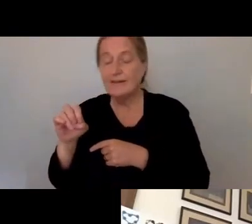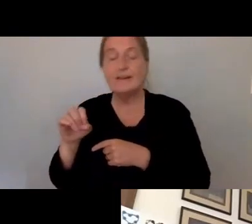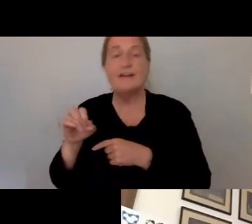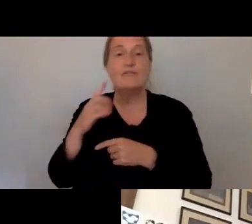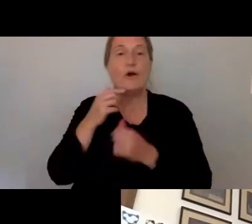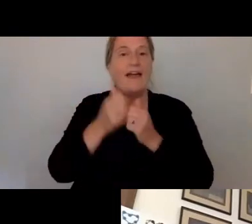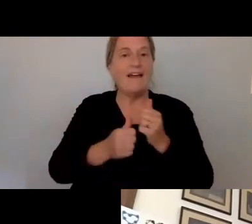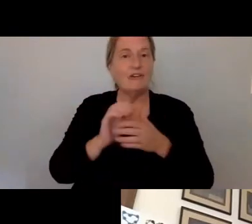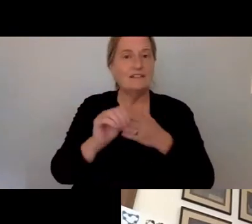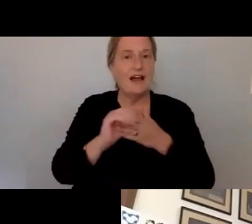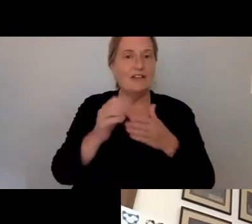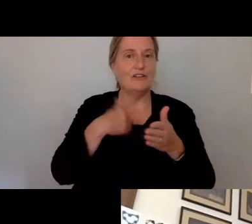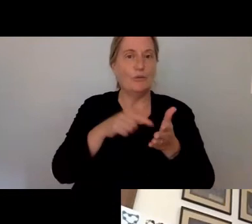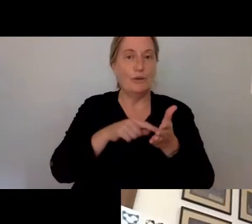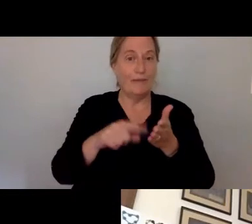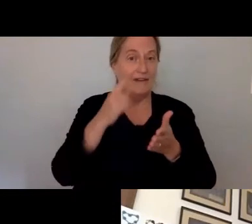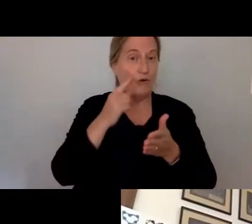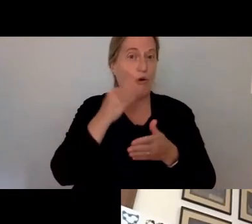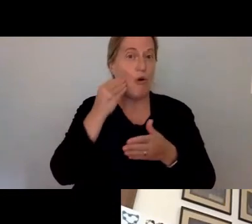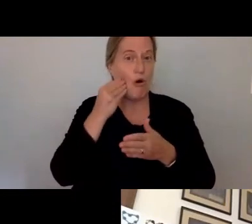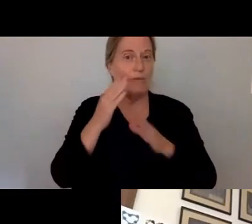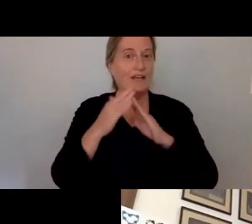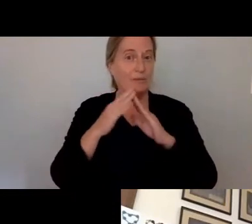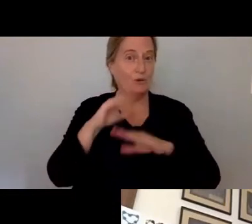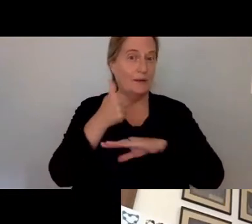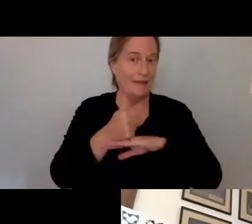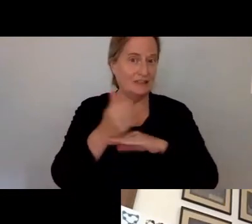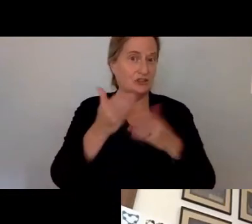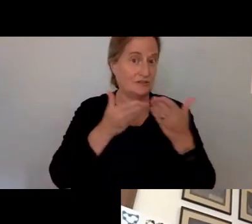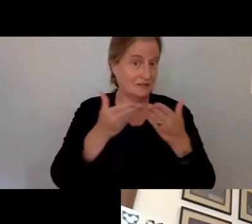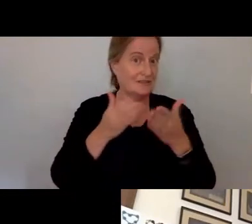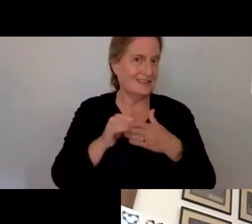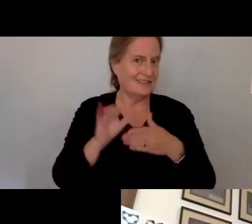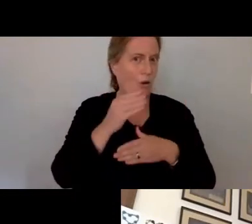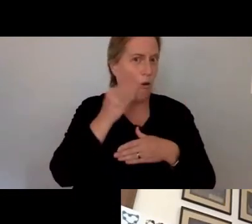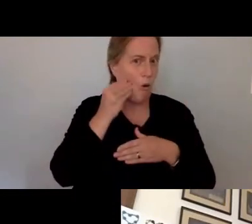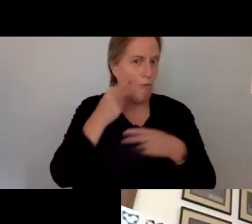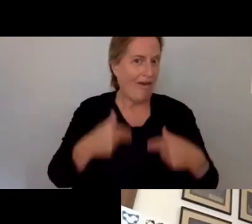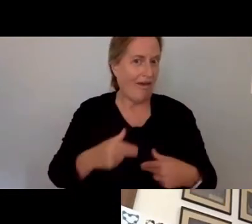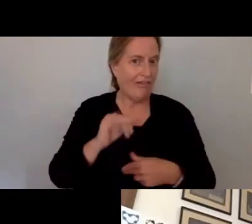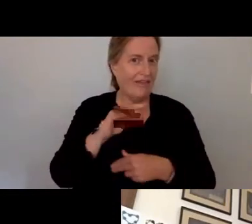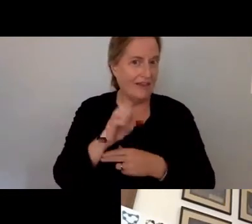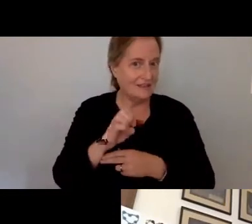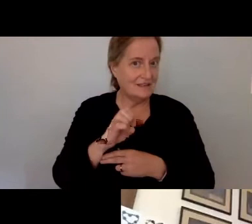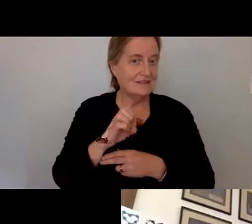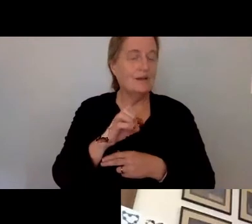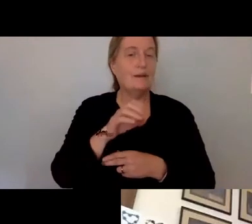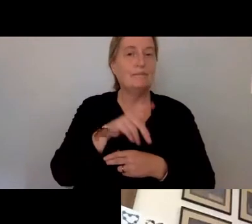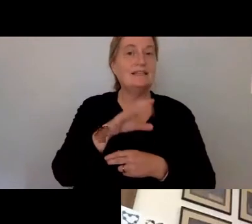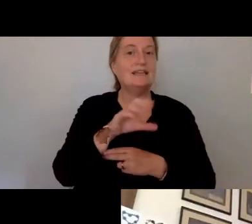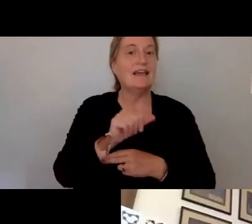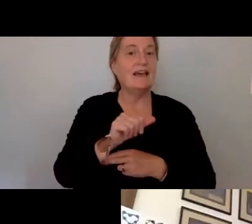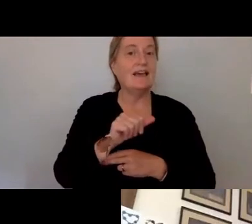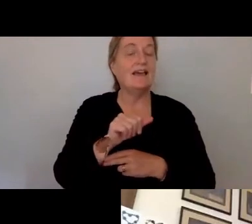in home and community-based services, i.e. that's where PCAs are coming from, home health aides, right? For every dollar we invest on the table, the feds match that buck,